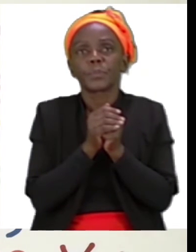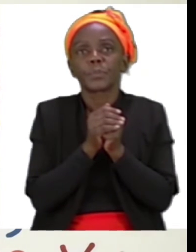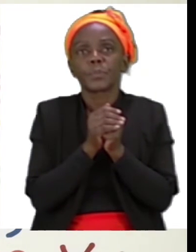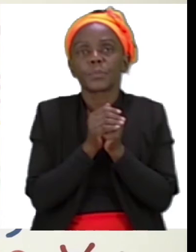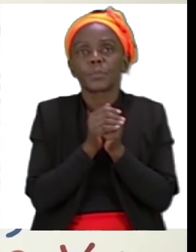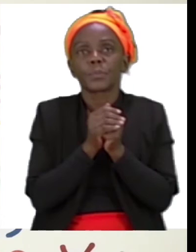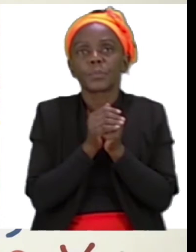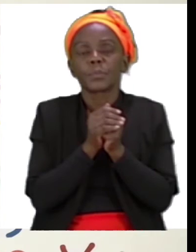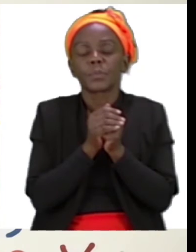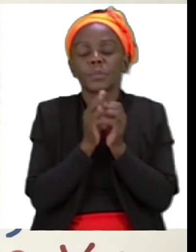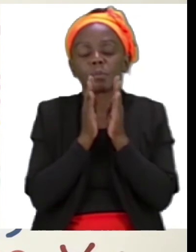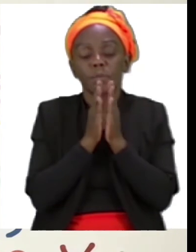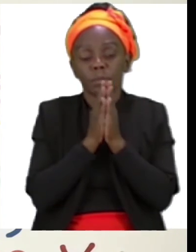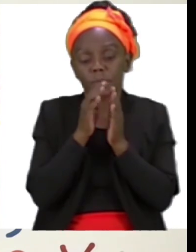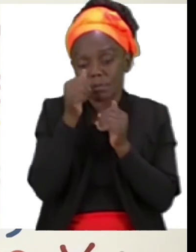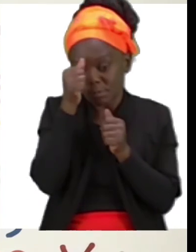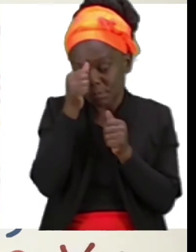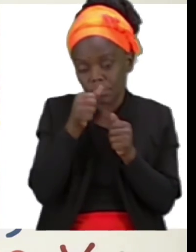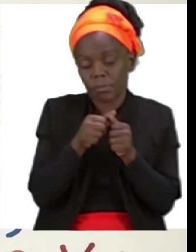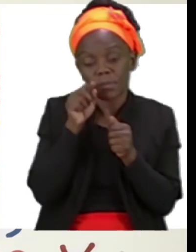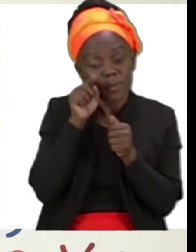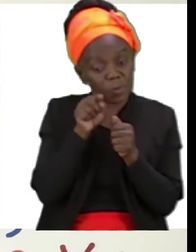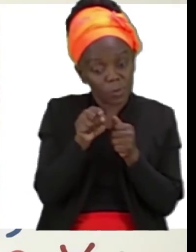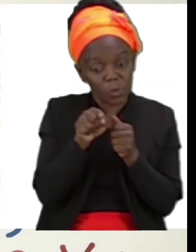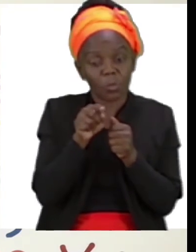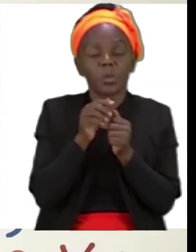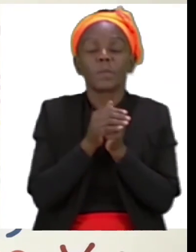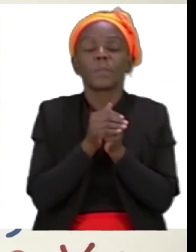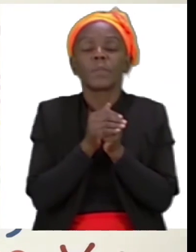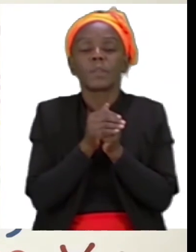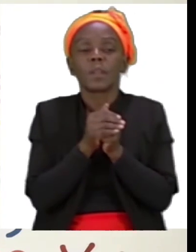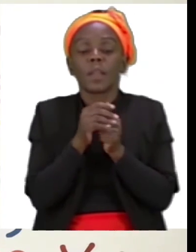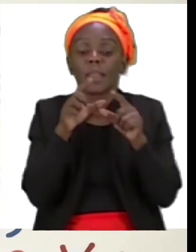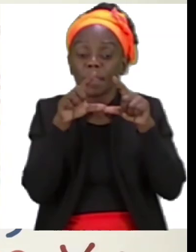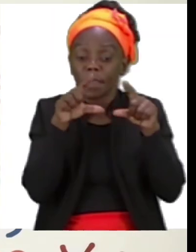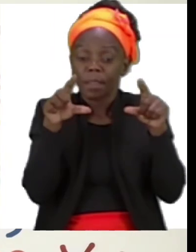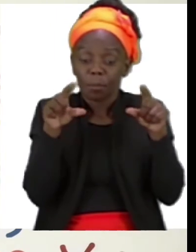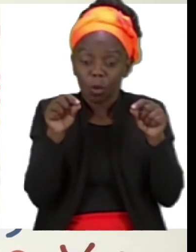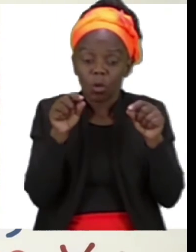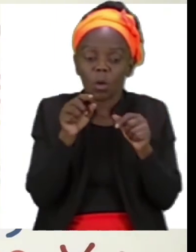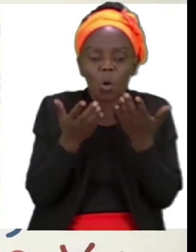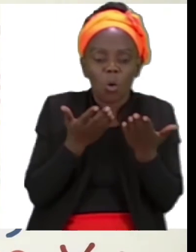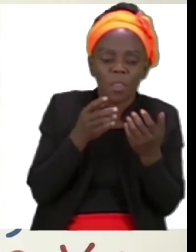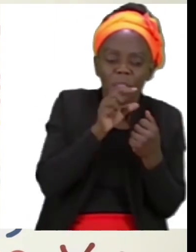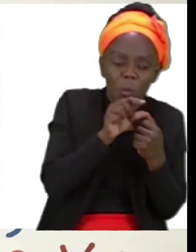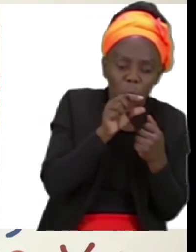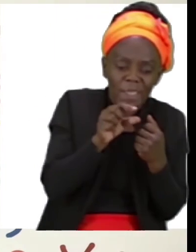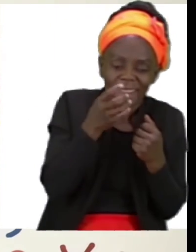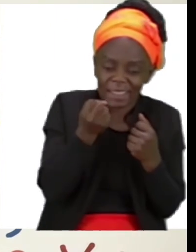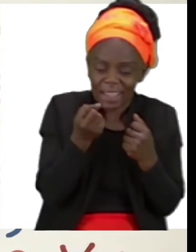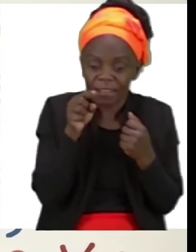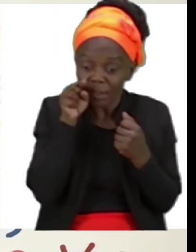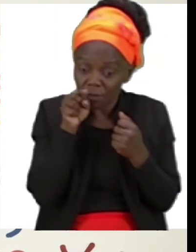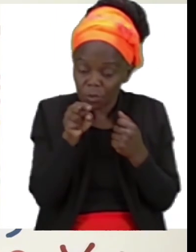out for your full stop, because the block with the full stop will tell you that that one needs to come at the